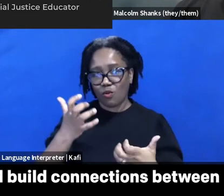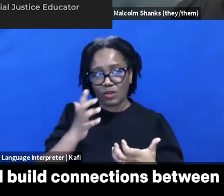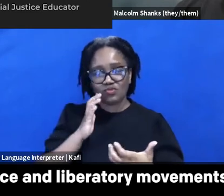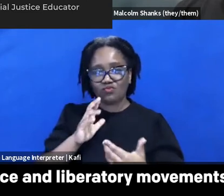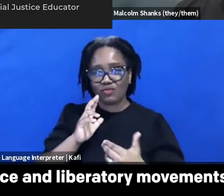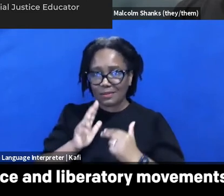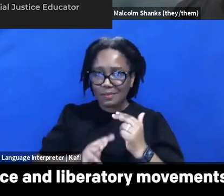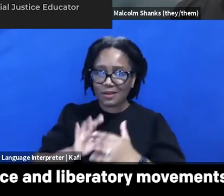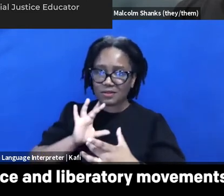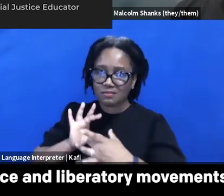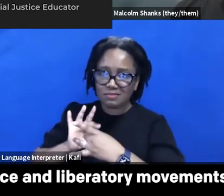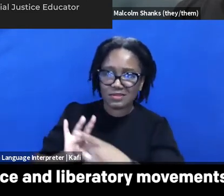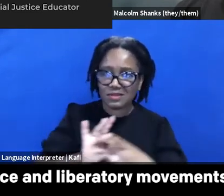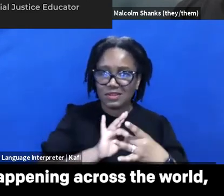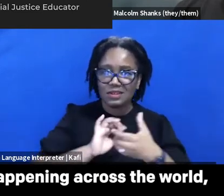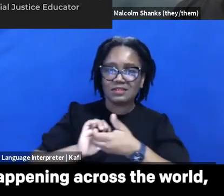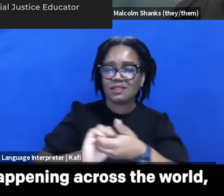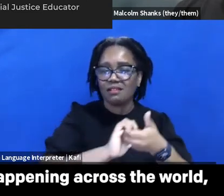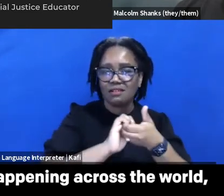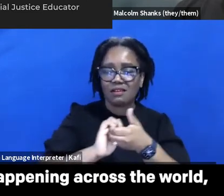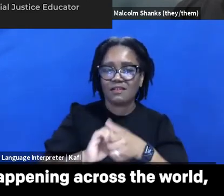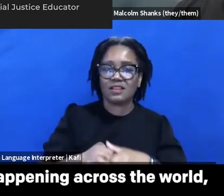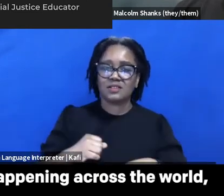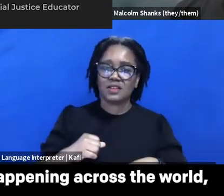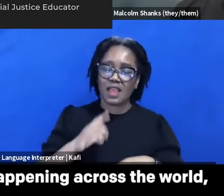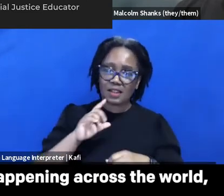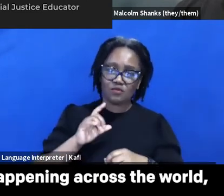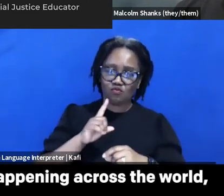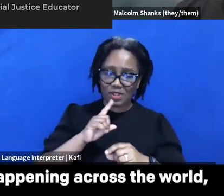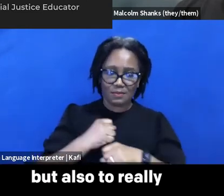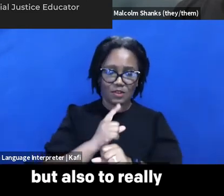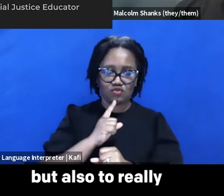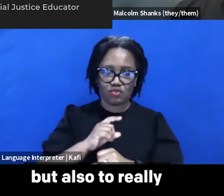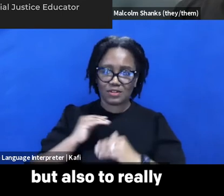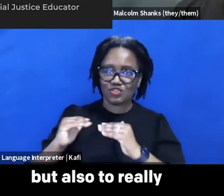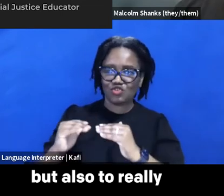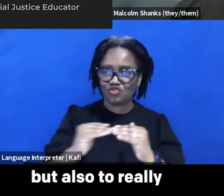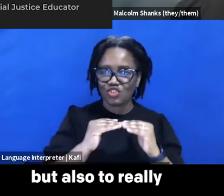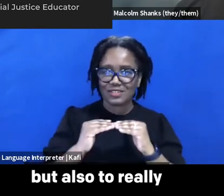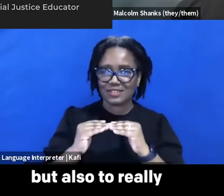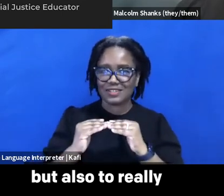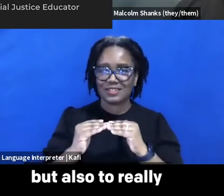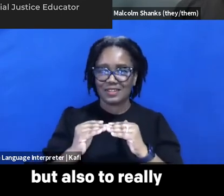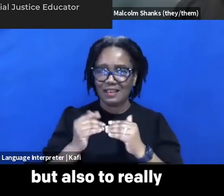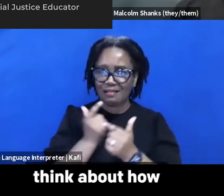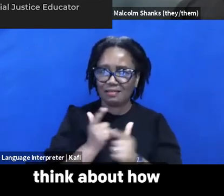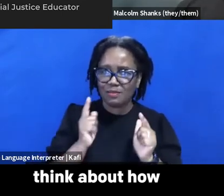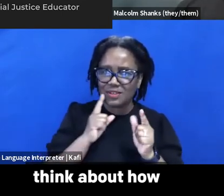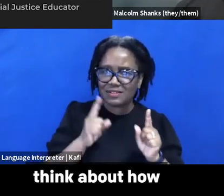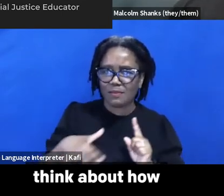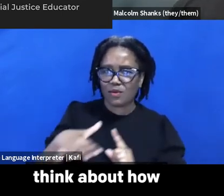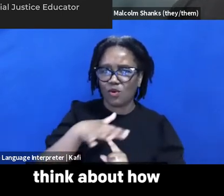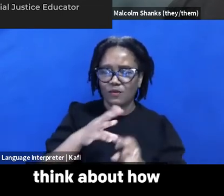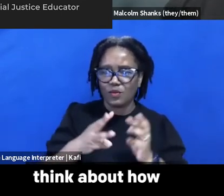connections between justice and liberatory movements happening across the world, but also to